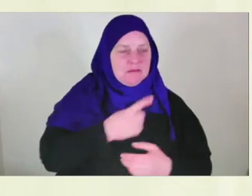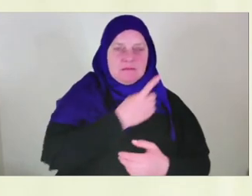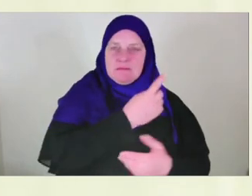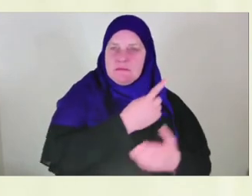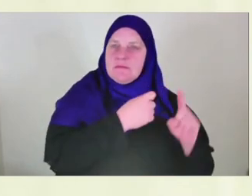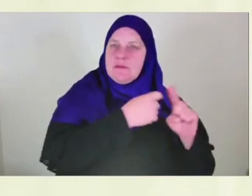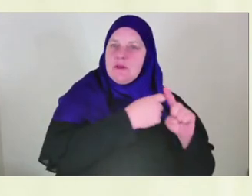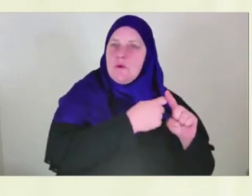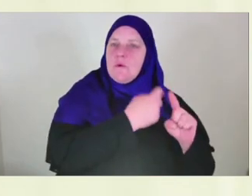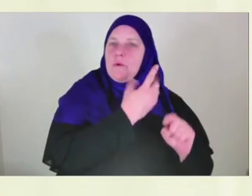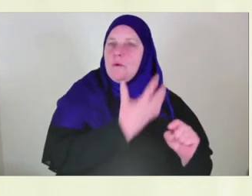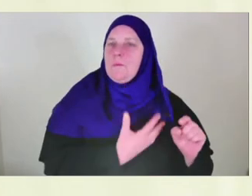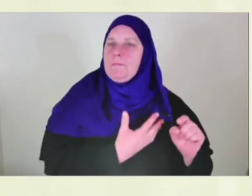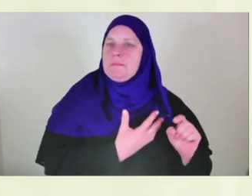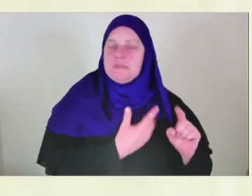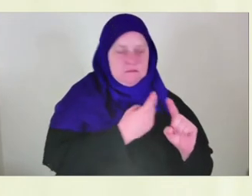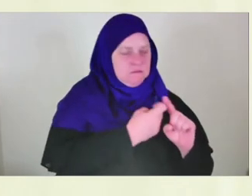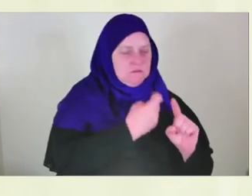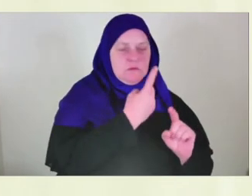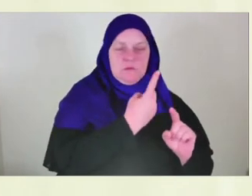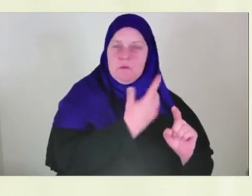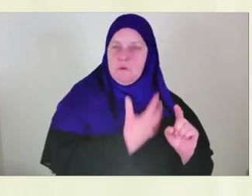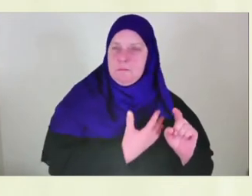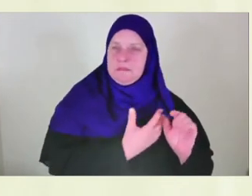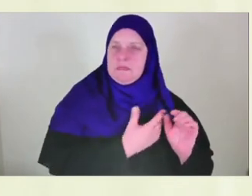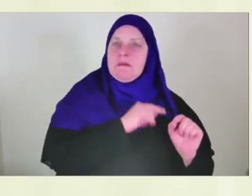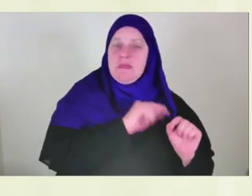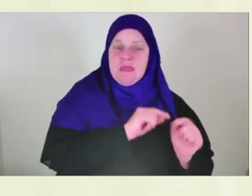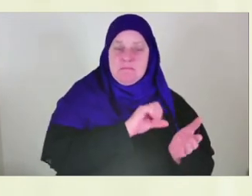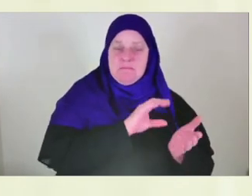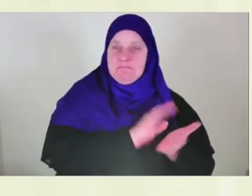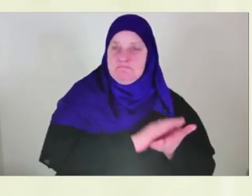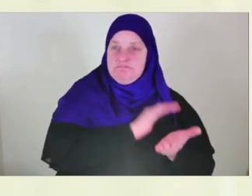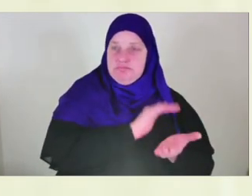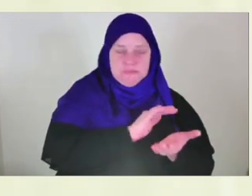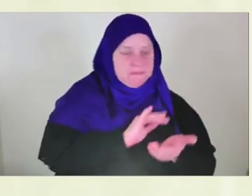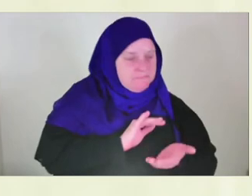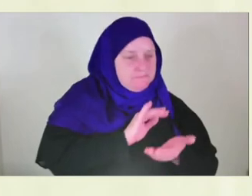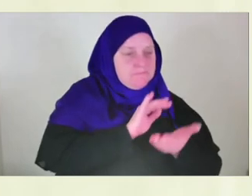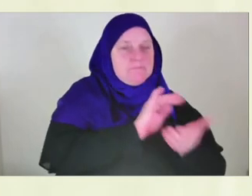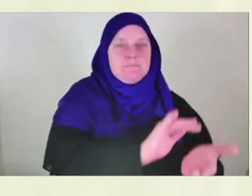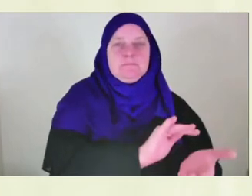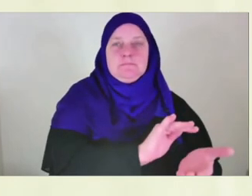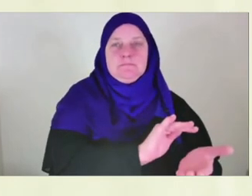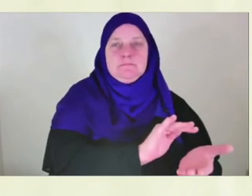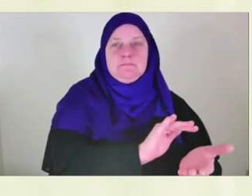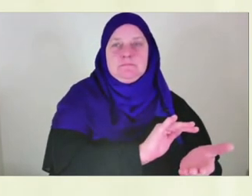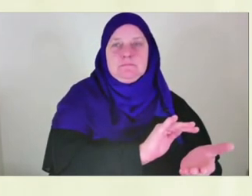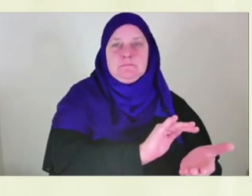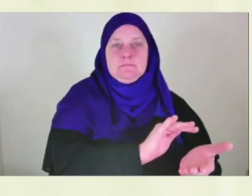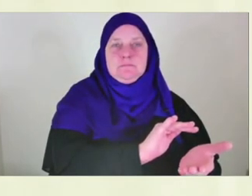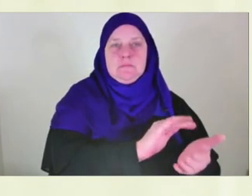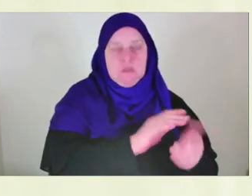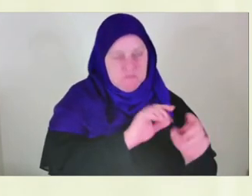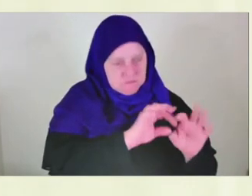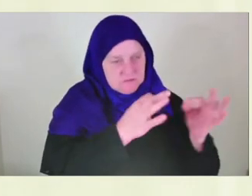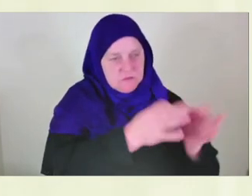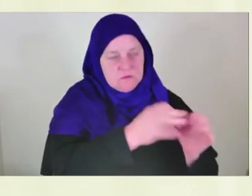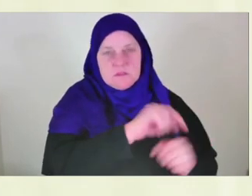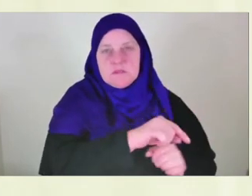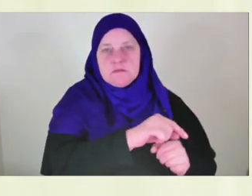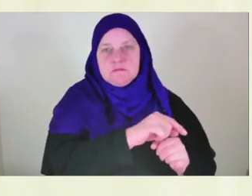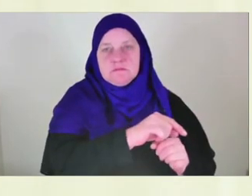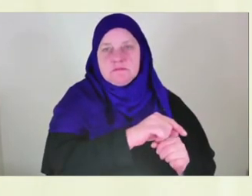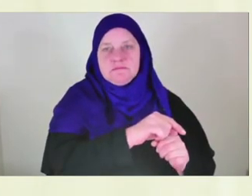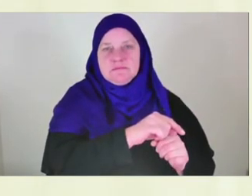of fulan? That's where it has to go, to the office of the respective alim. And that's our biggest problem, is people